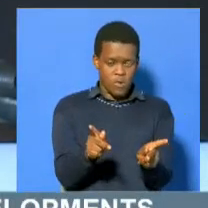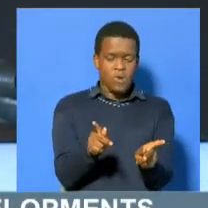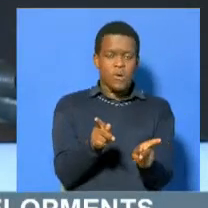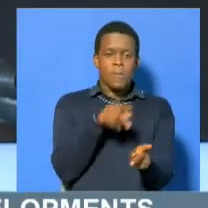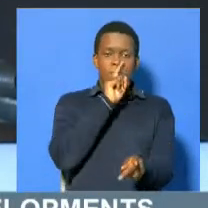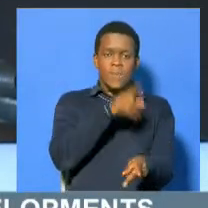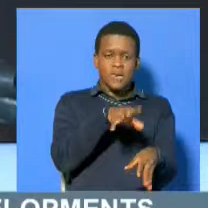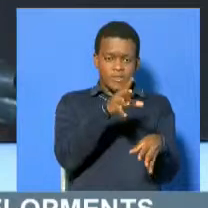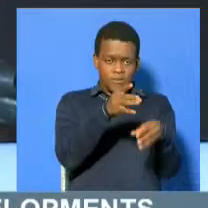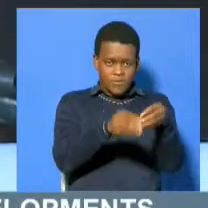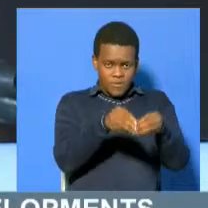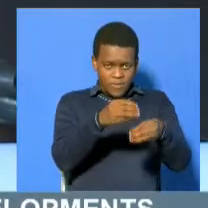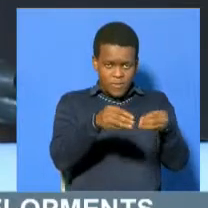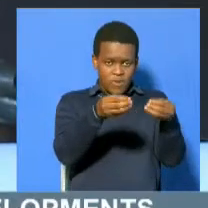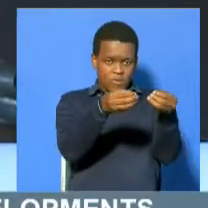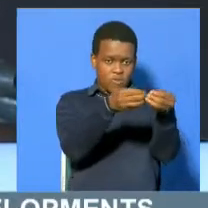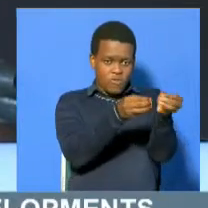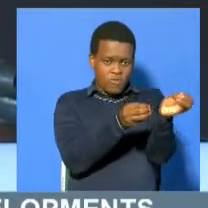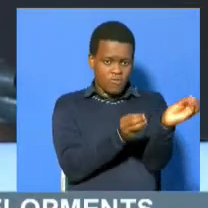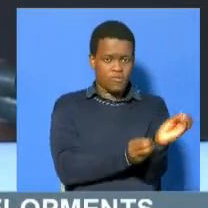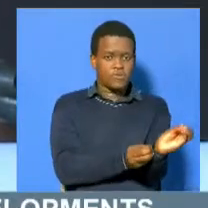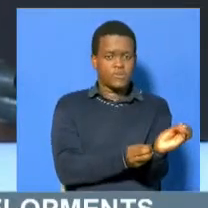ya diofisi le matlo a bodiredi.